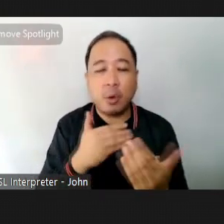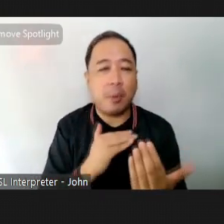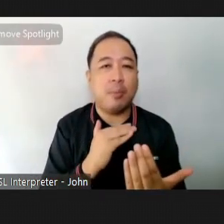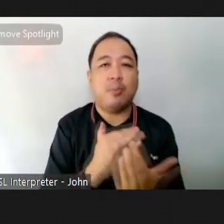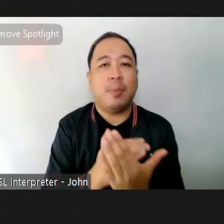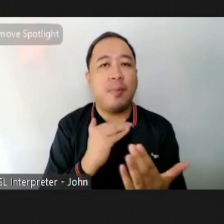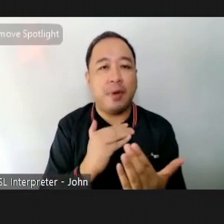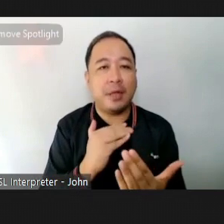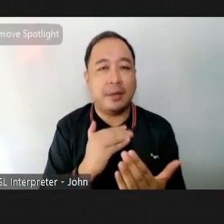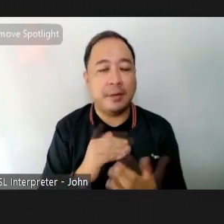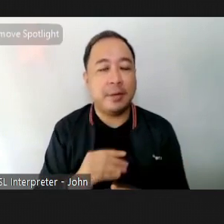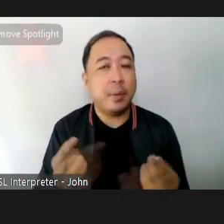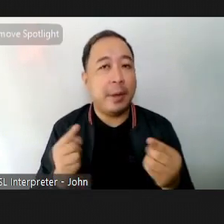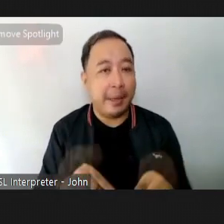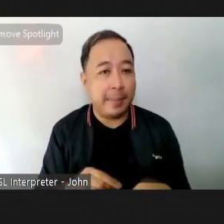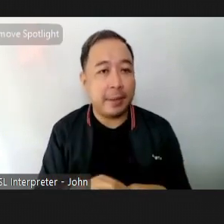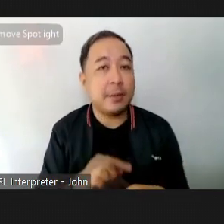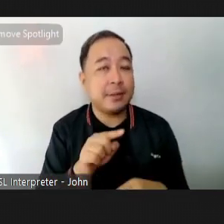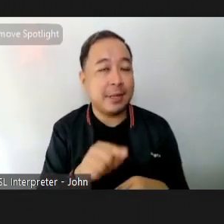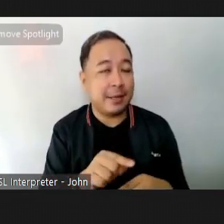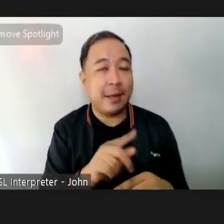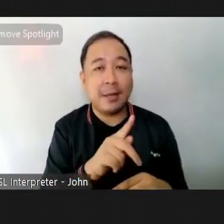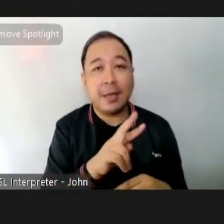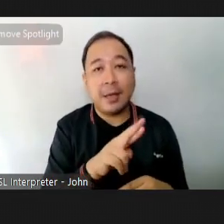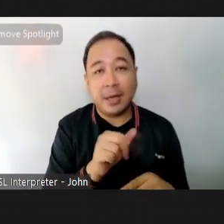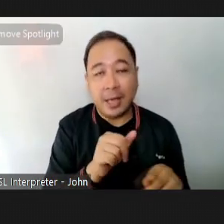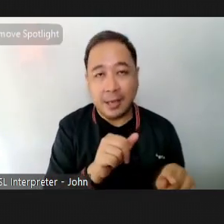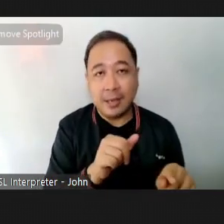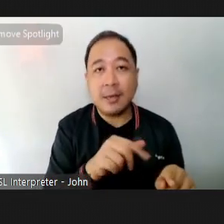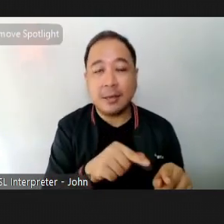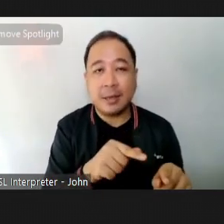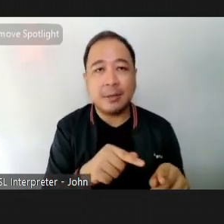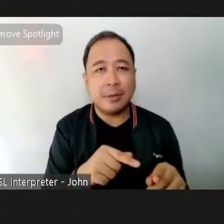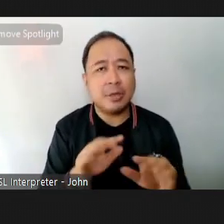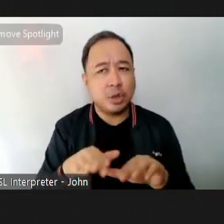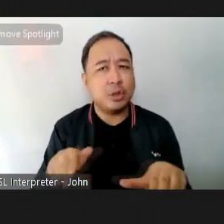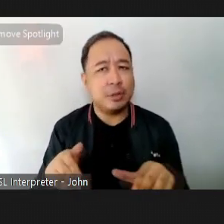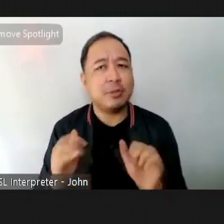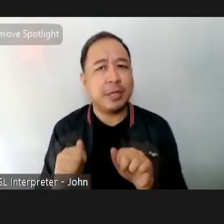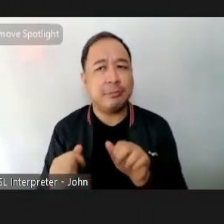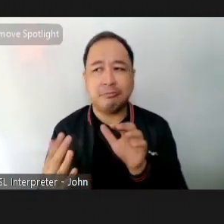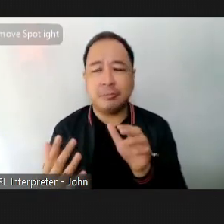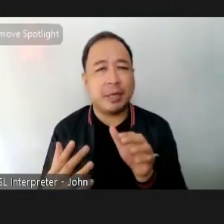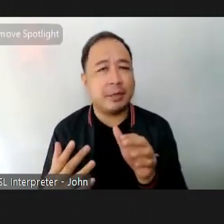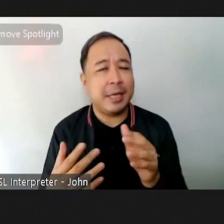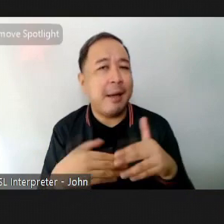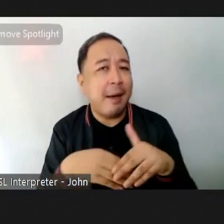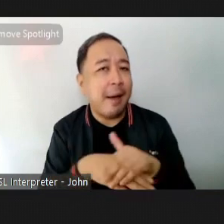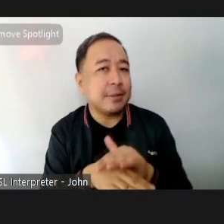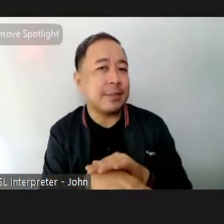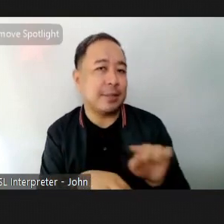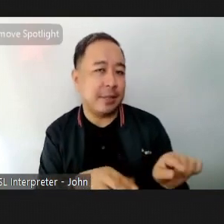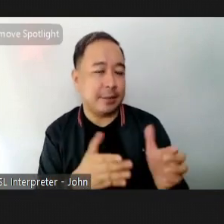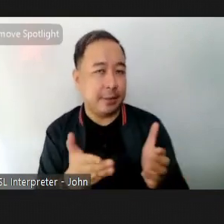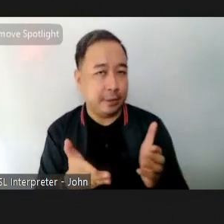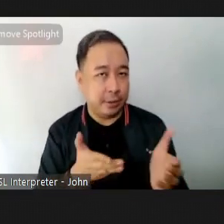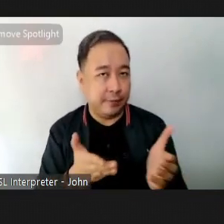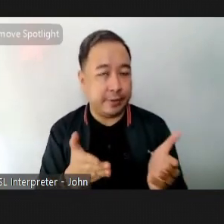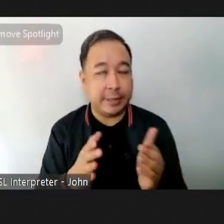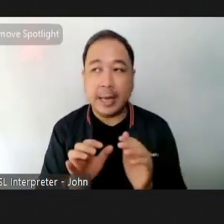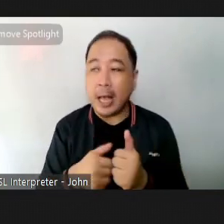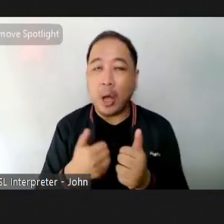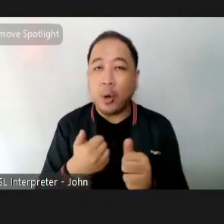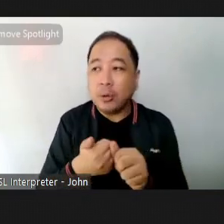recurring. So this key result focuses on children to have a better connection to said services to prevent violence and trauma from